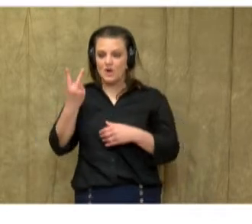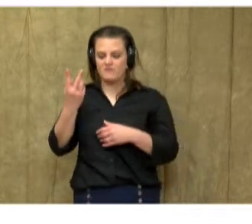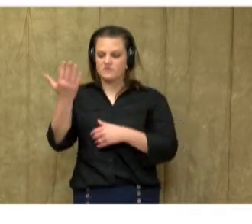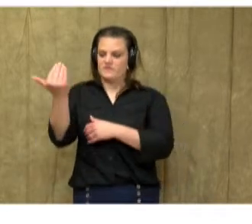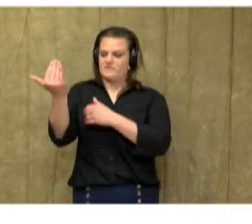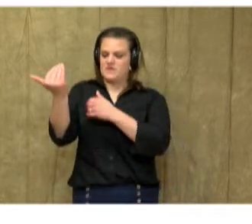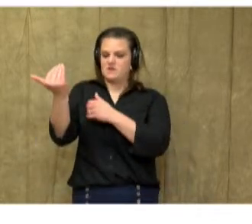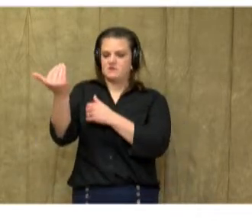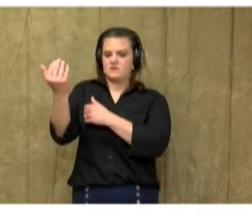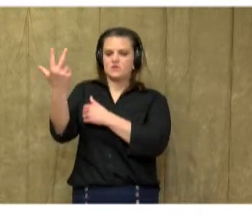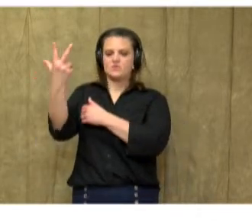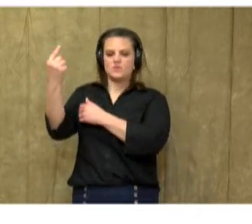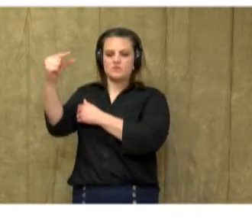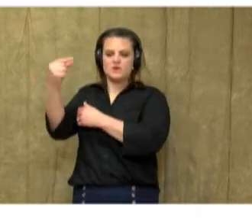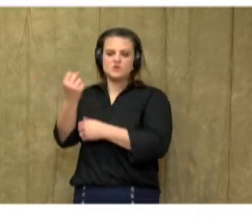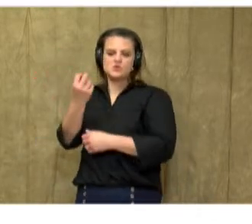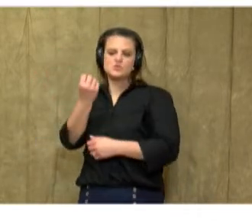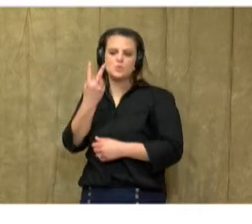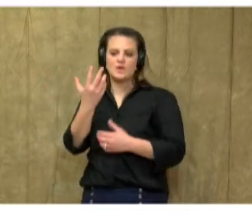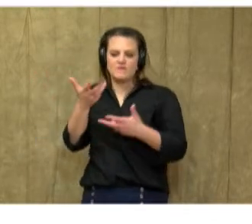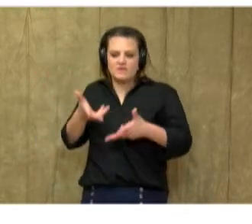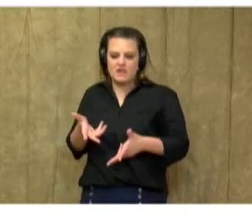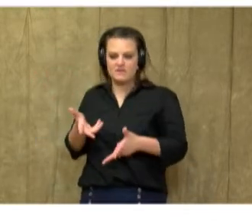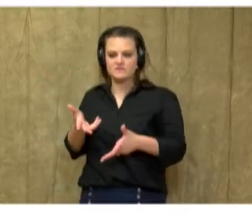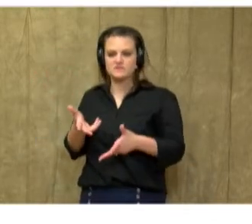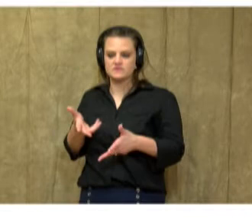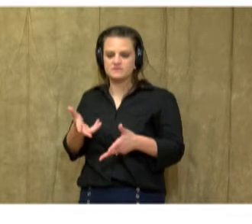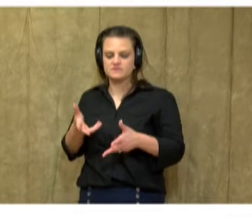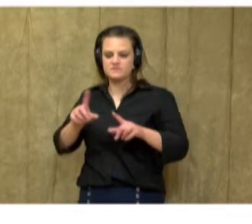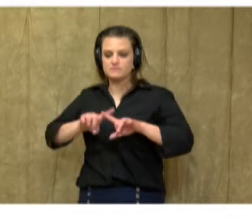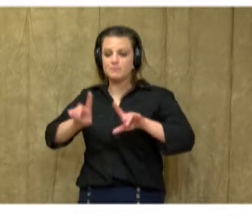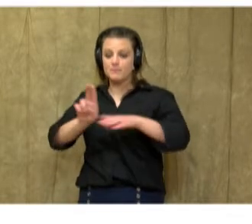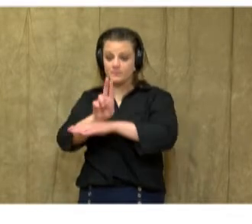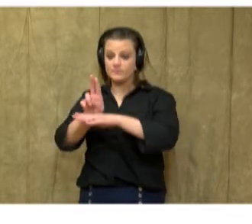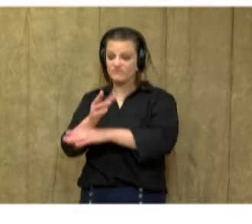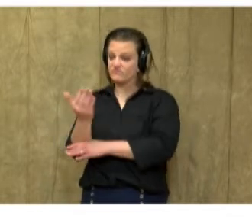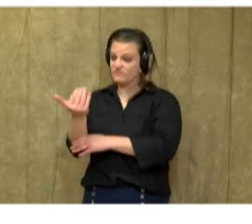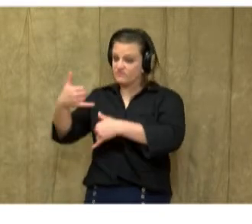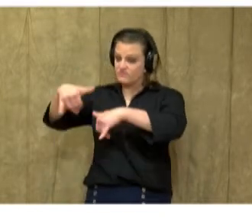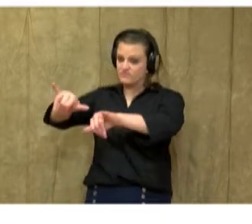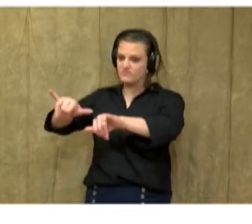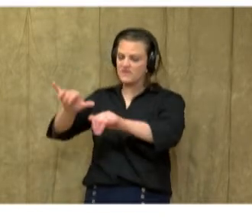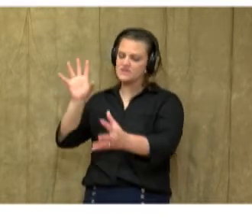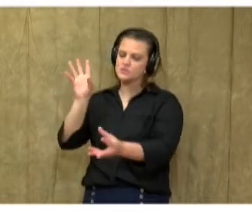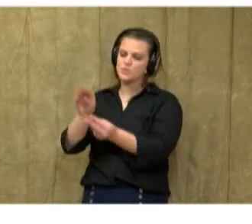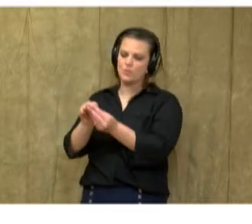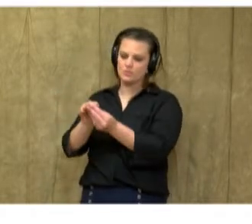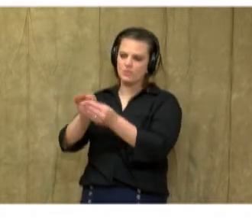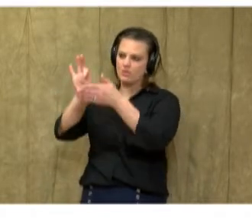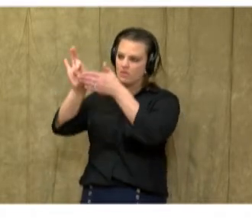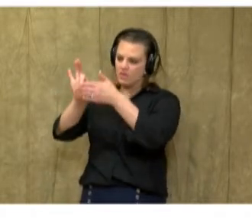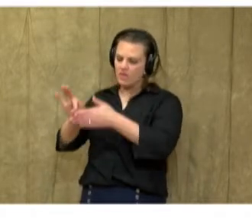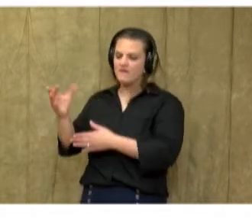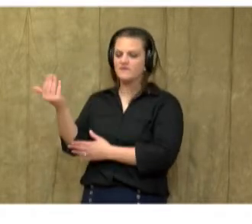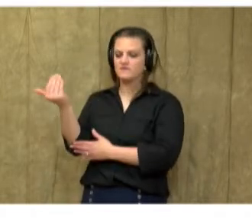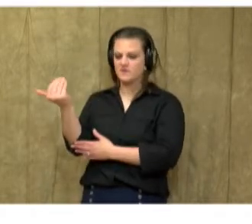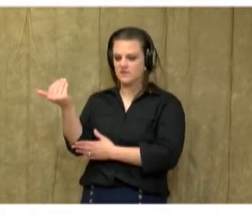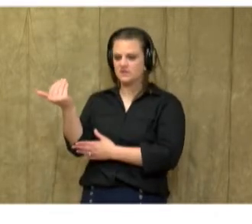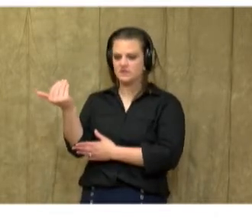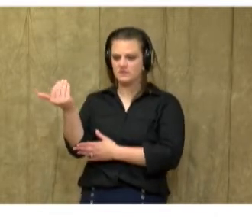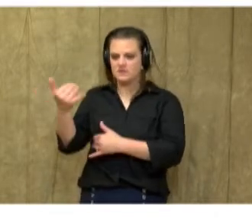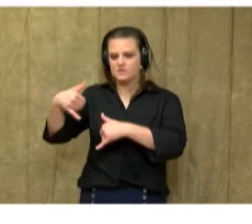have to color in, but I'm still going to use the number 15 because that's my total, that's my entire whole,